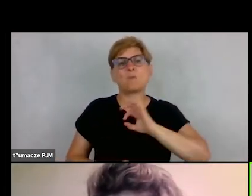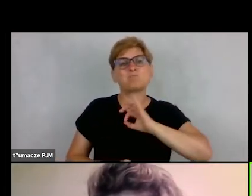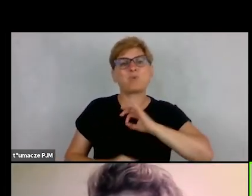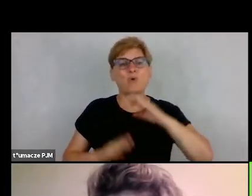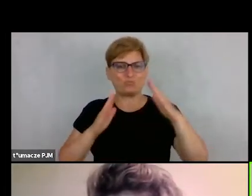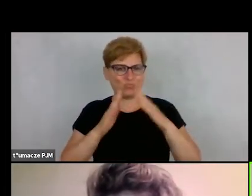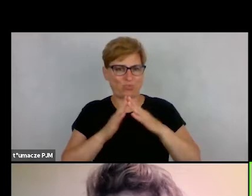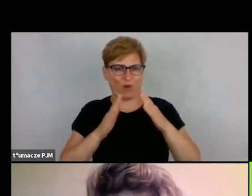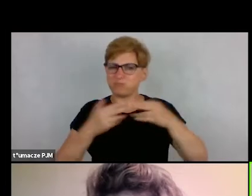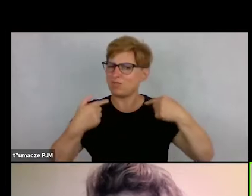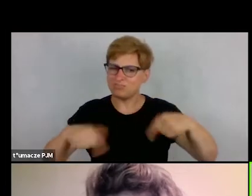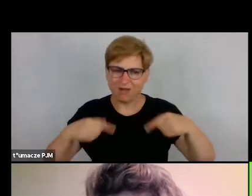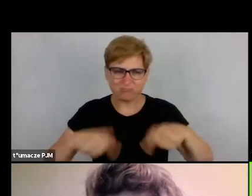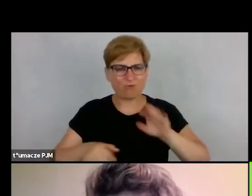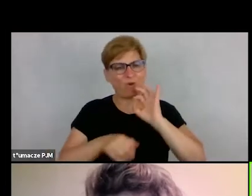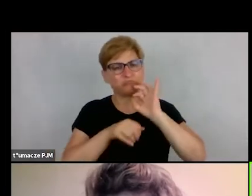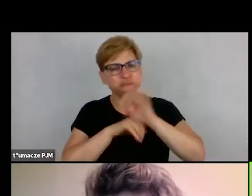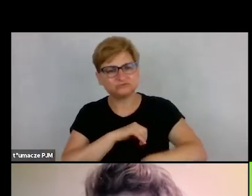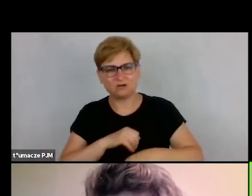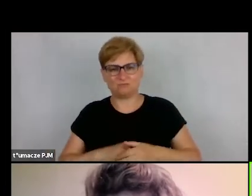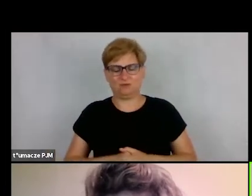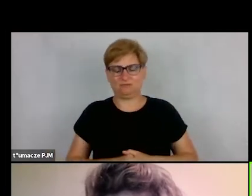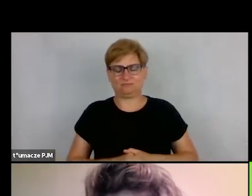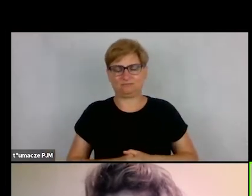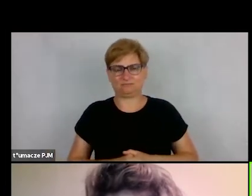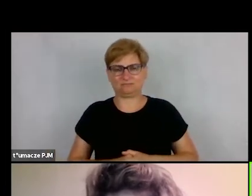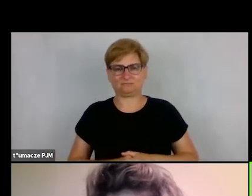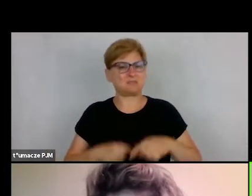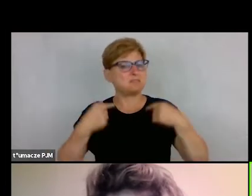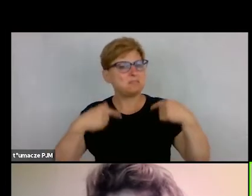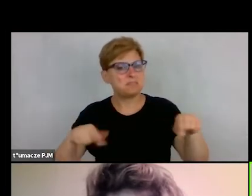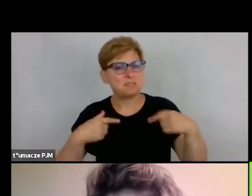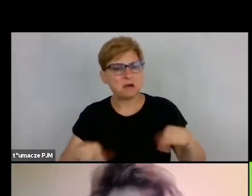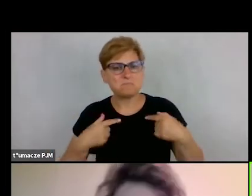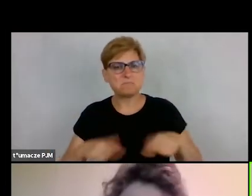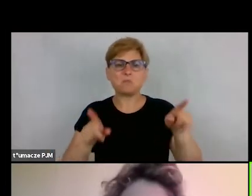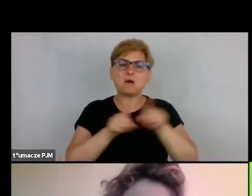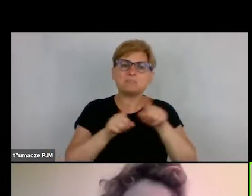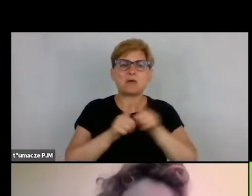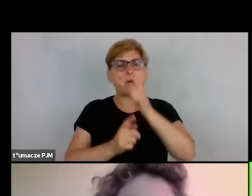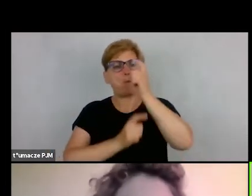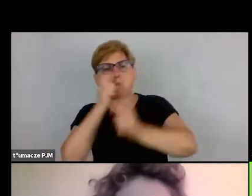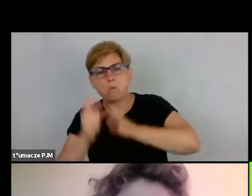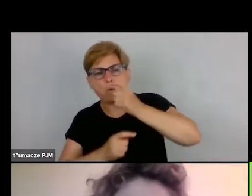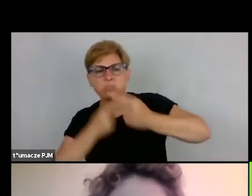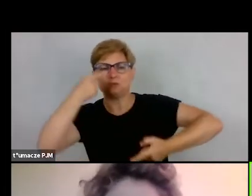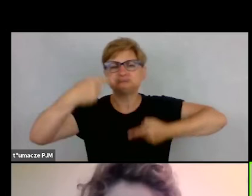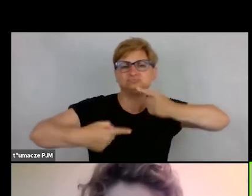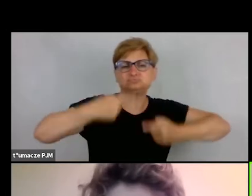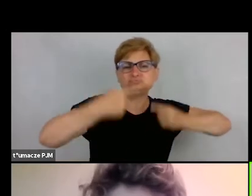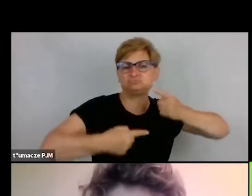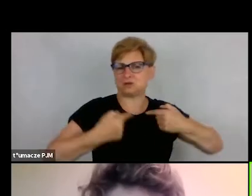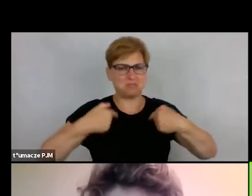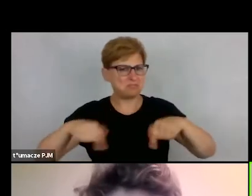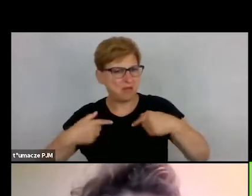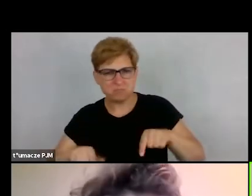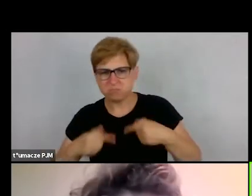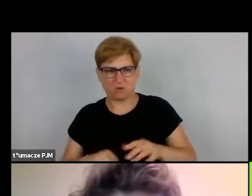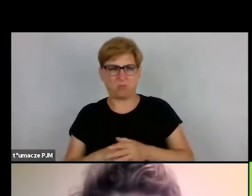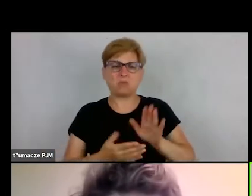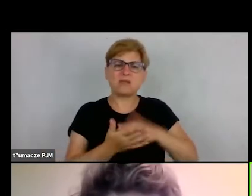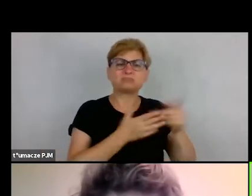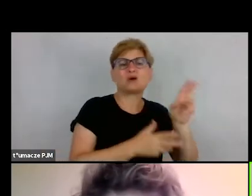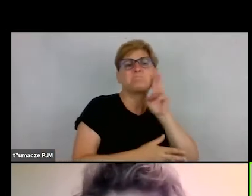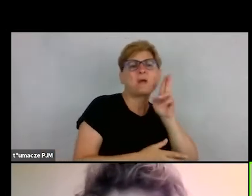even any conflict between my parents, but it was a very patriarchal society and a very patriarchal family. And as I